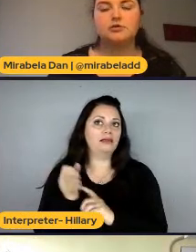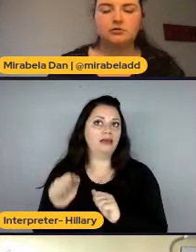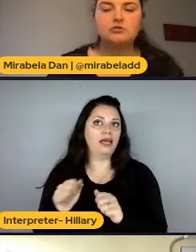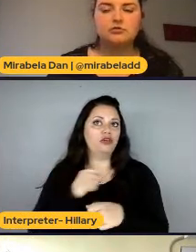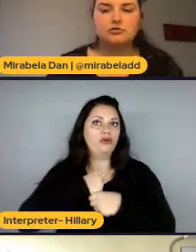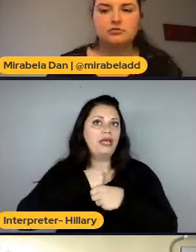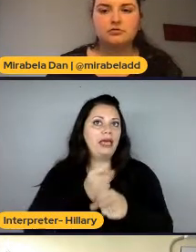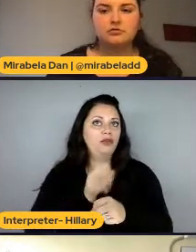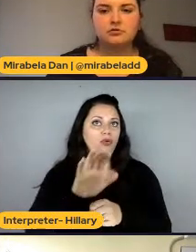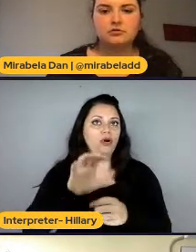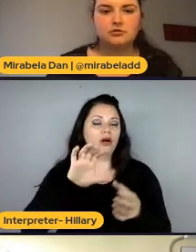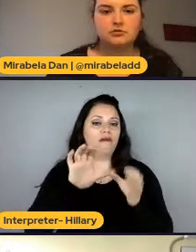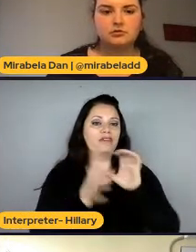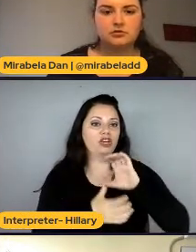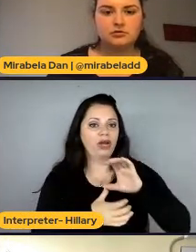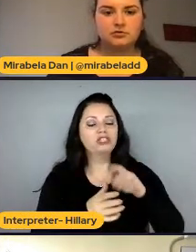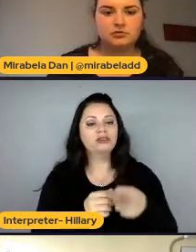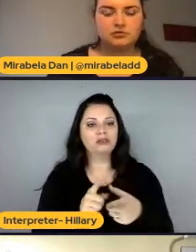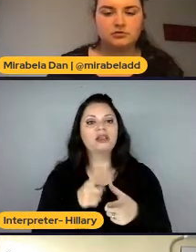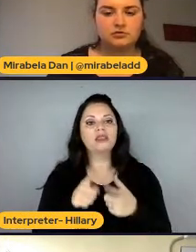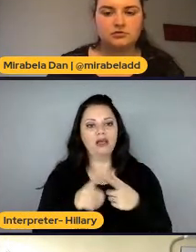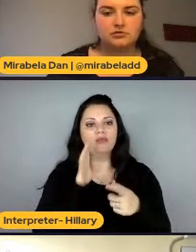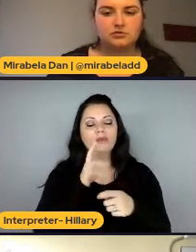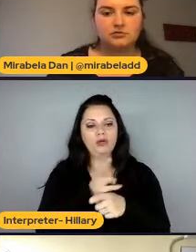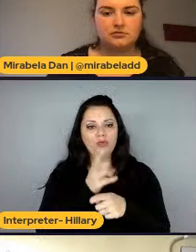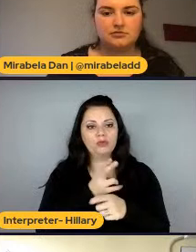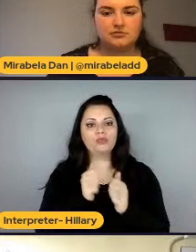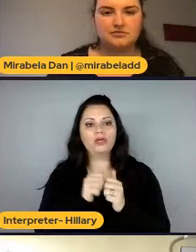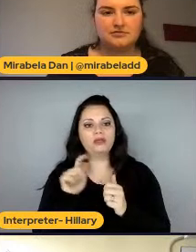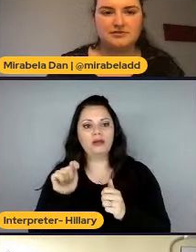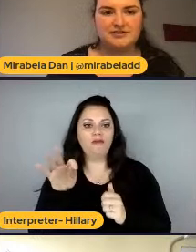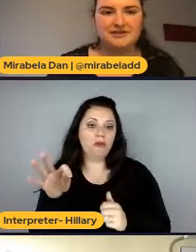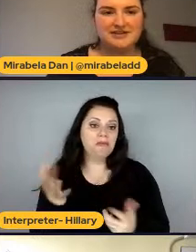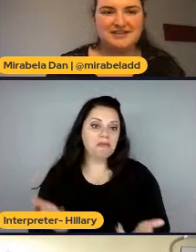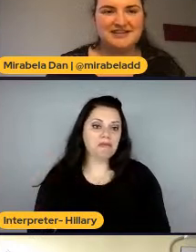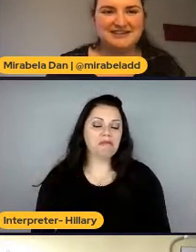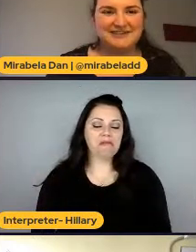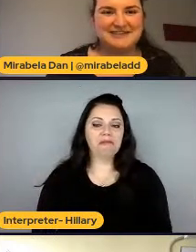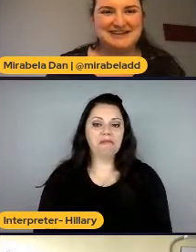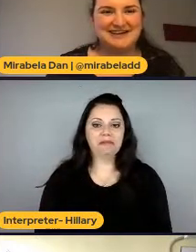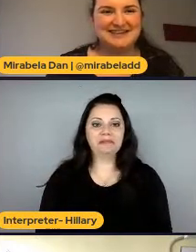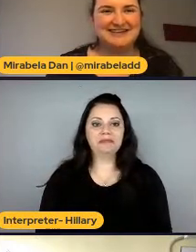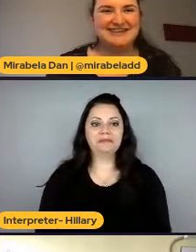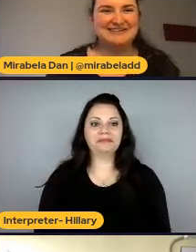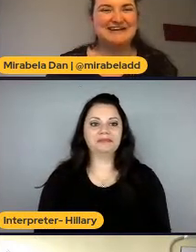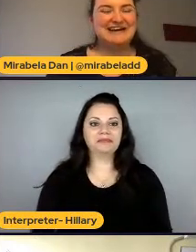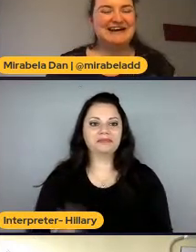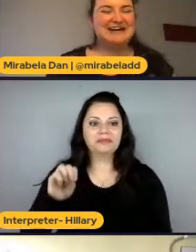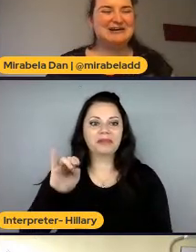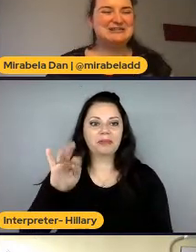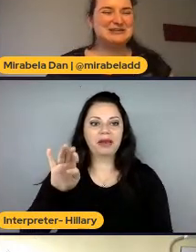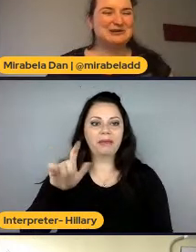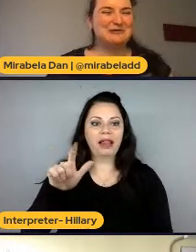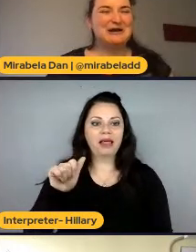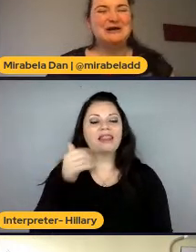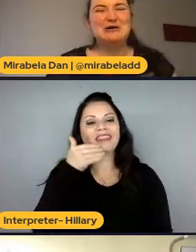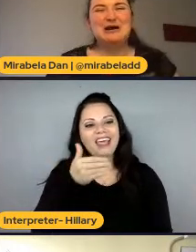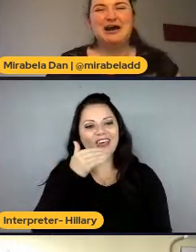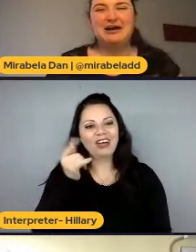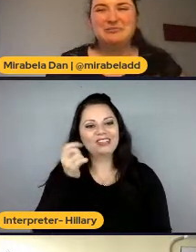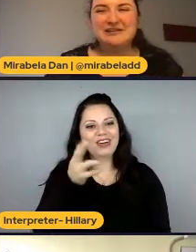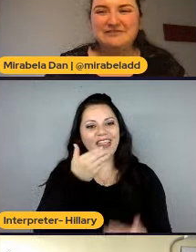configuration that is then going to be used with Terraform. Thank you, Ansgar. Thank you.